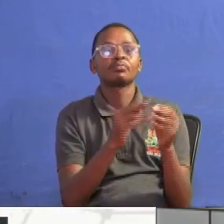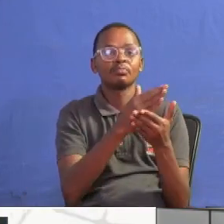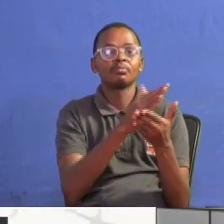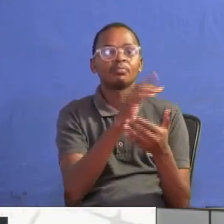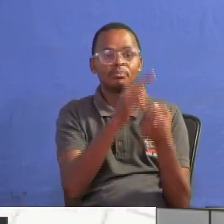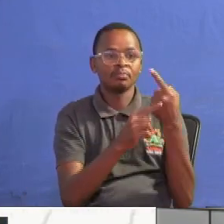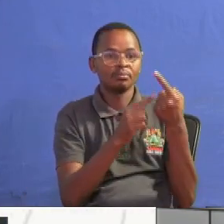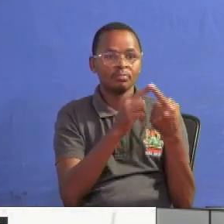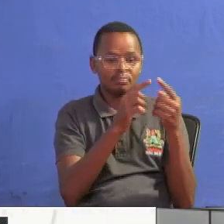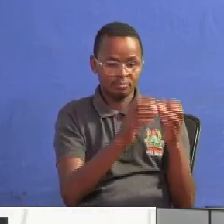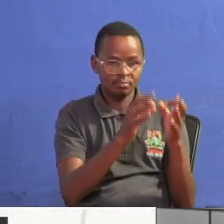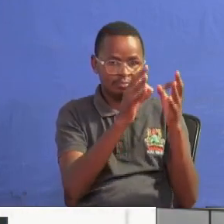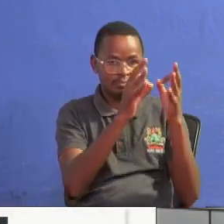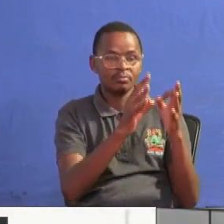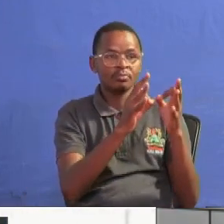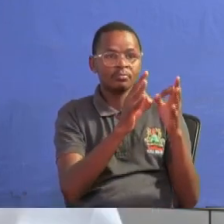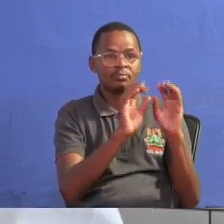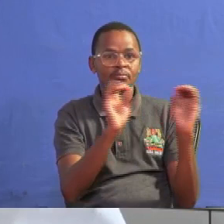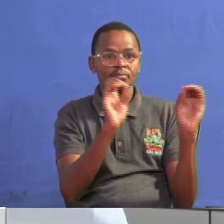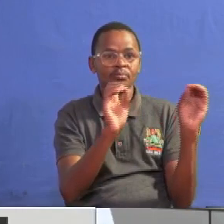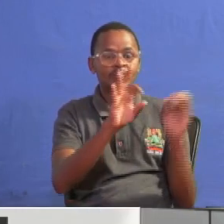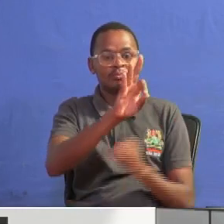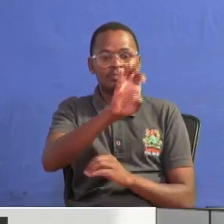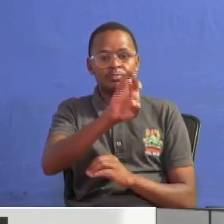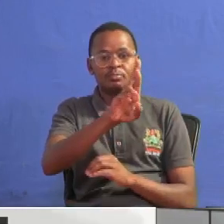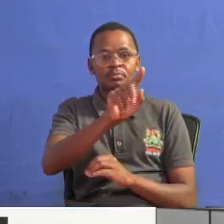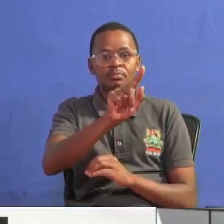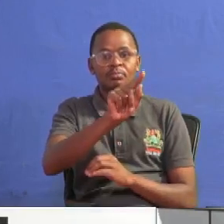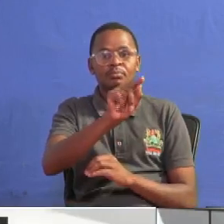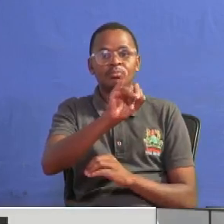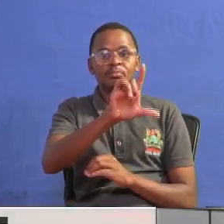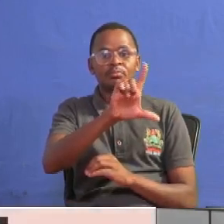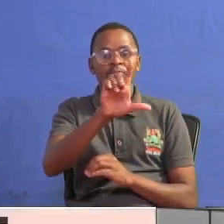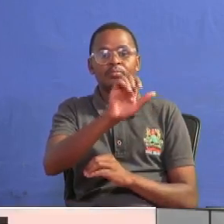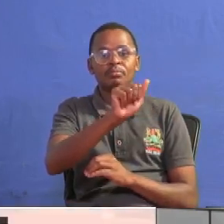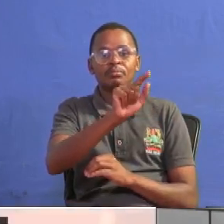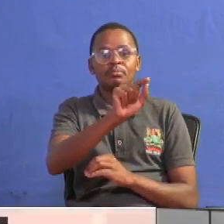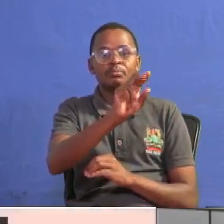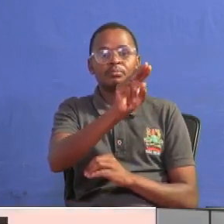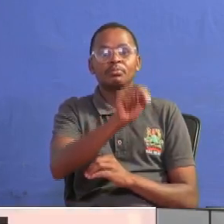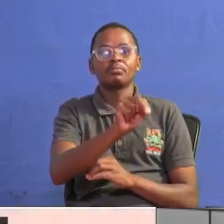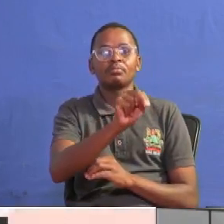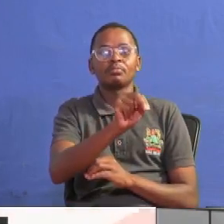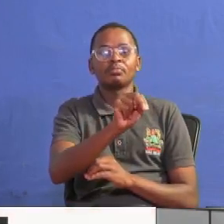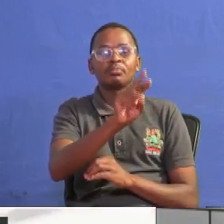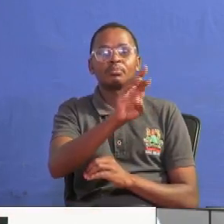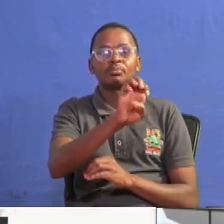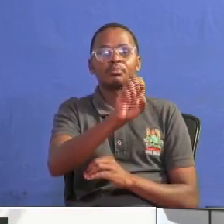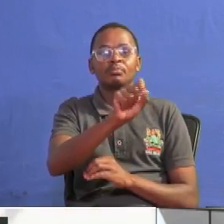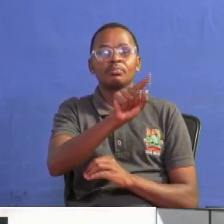when, if there was no fertilization, then we'll lead to, of course, to the menstrual